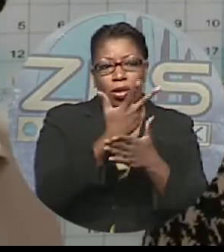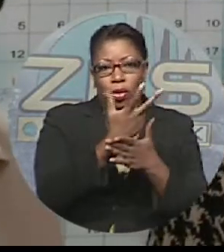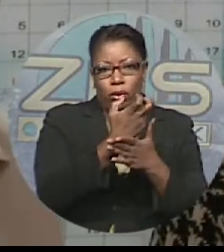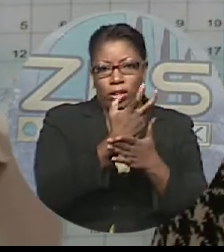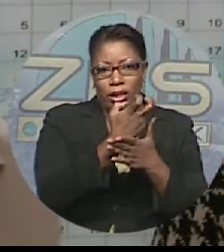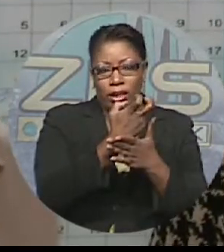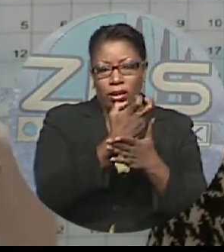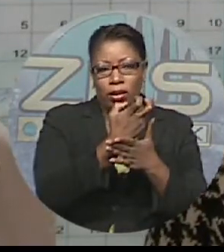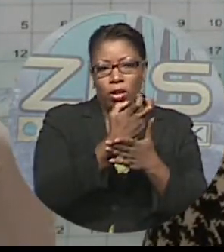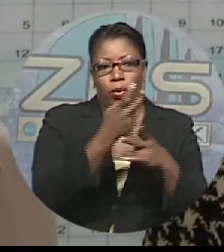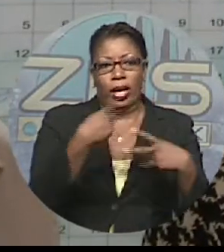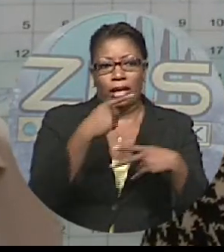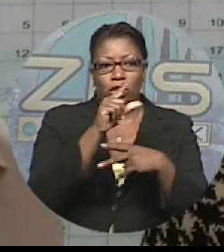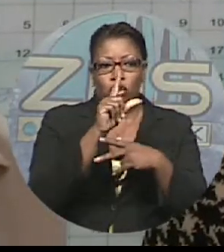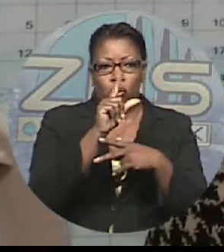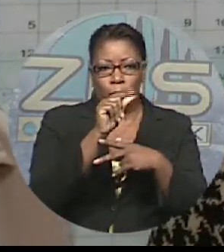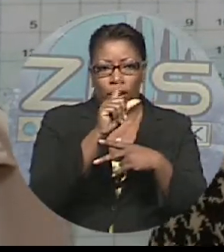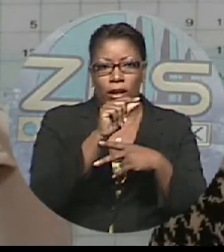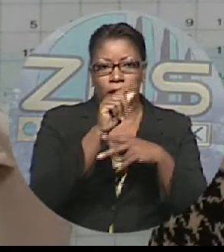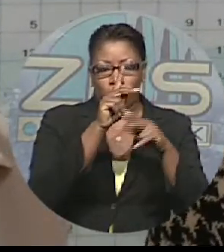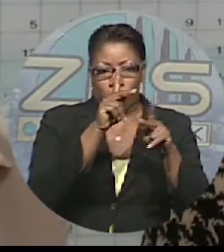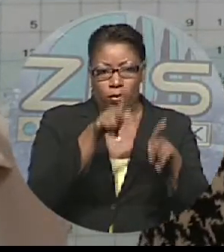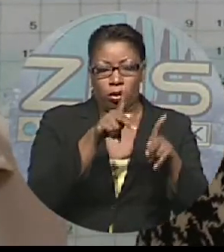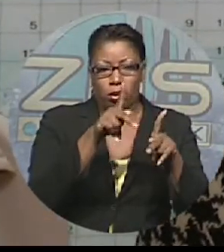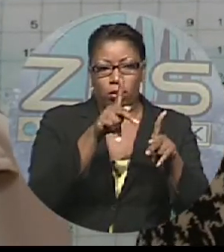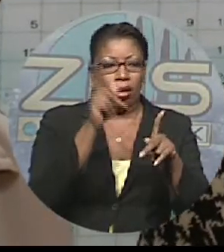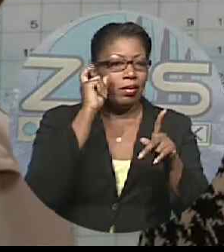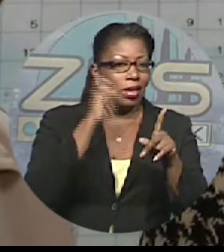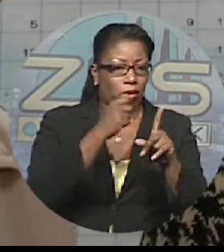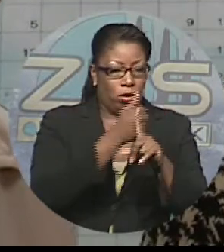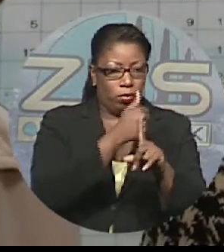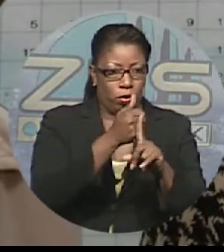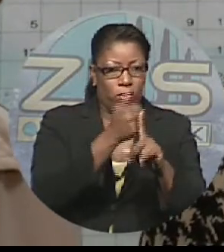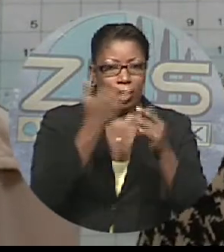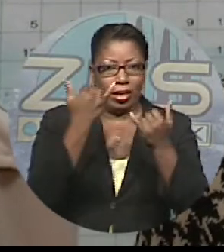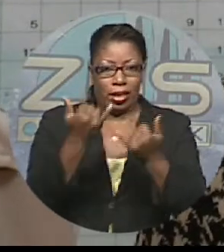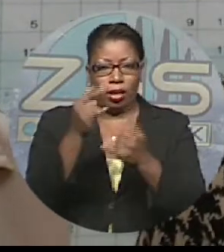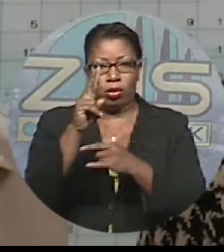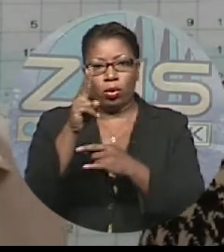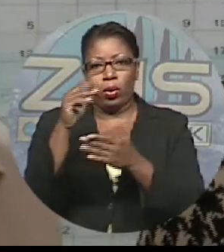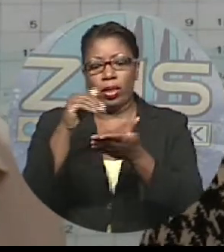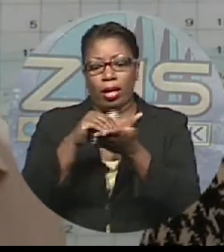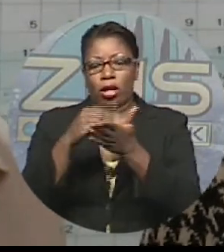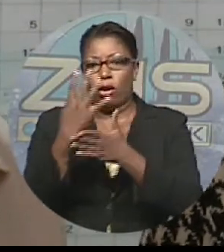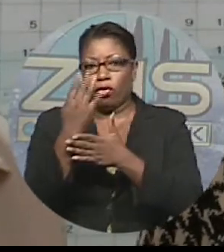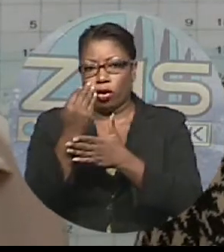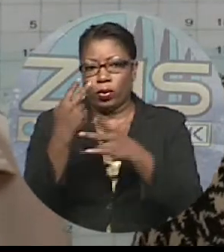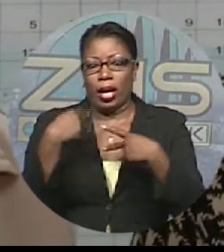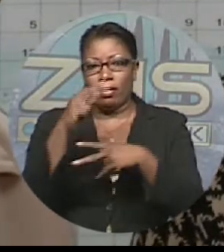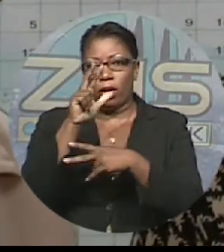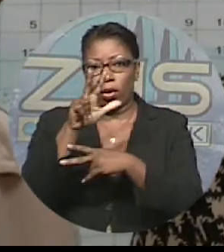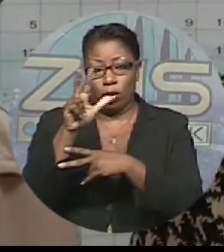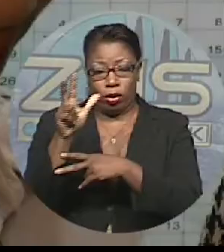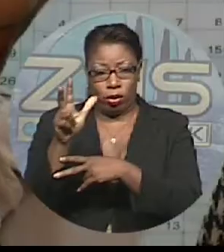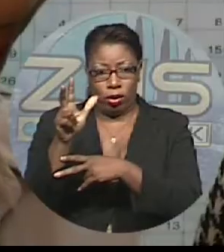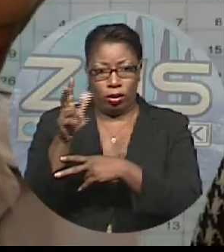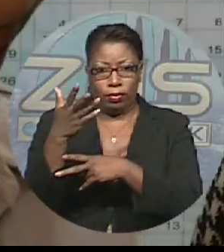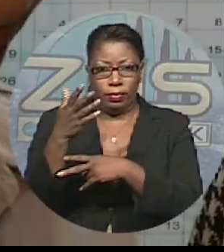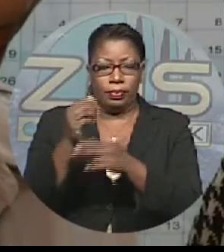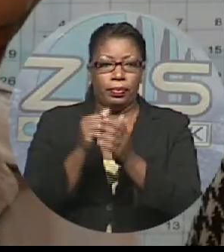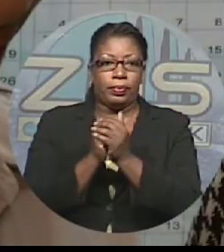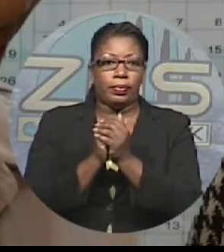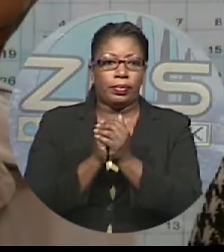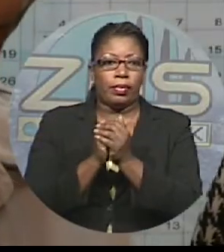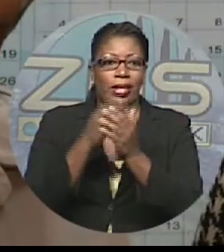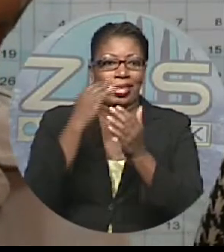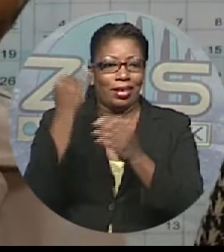had 20 cases of reported sexual abuse. And for 2014, now we have 33.